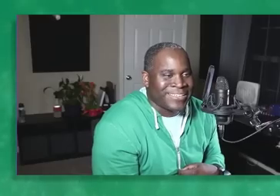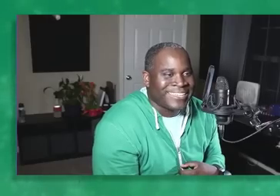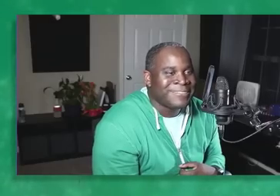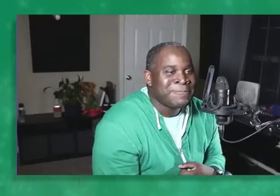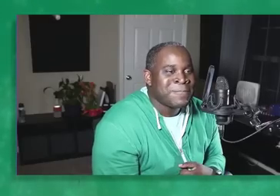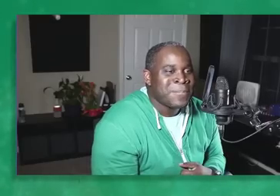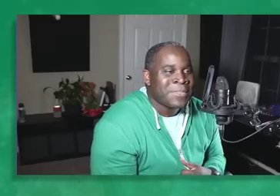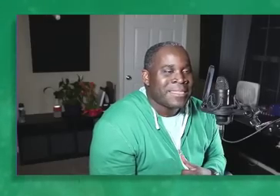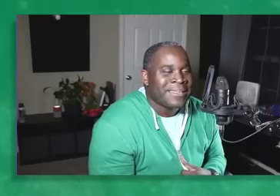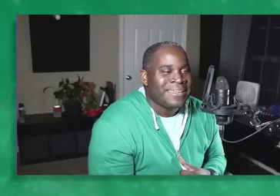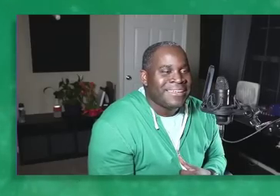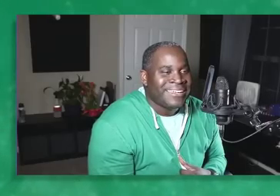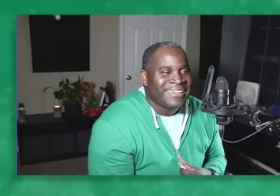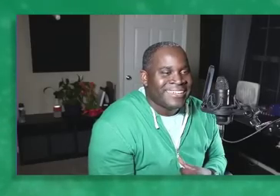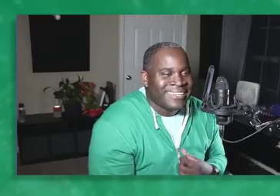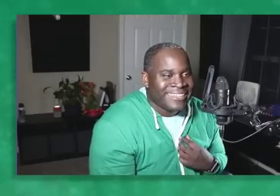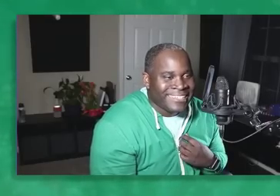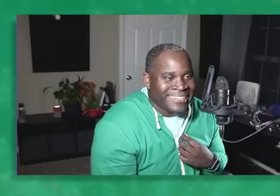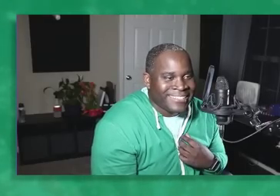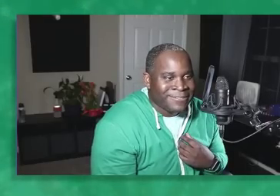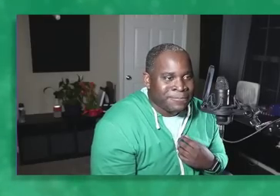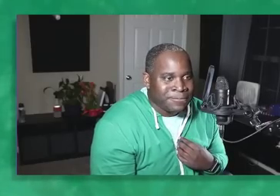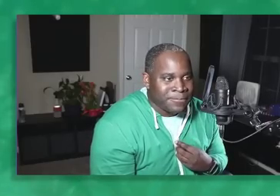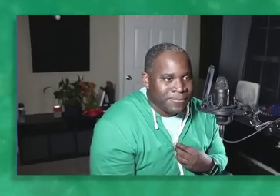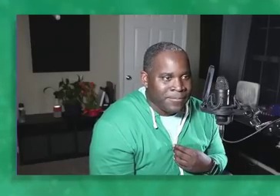It's all good. I'm alone.